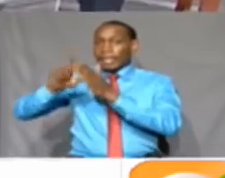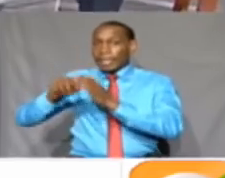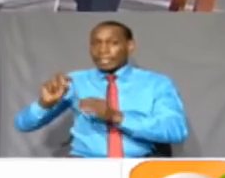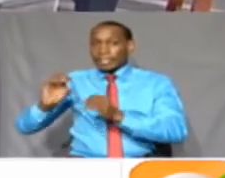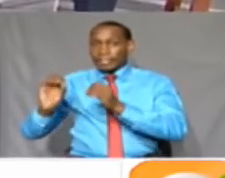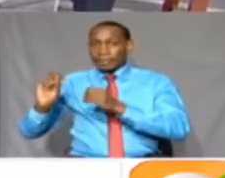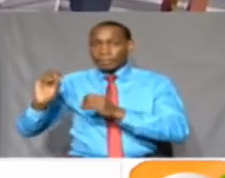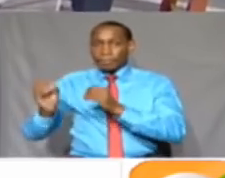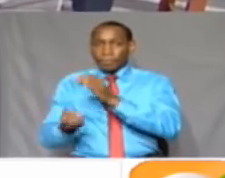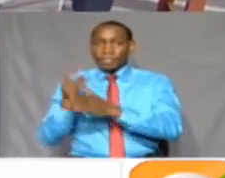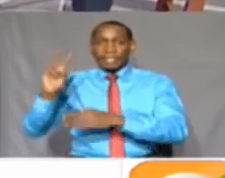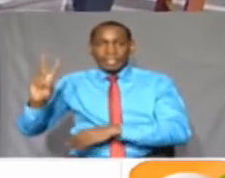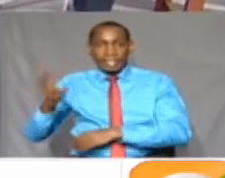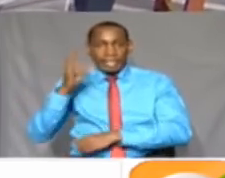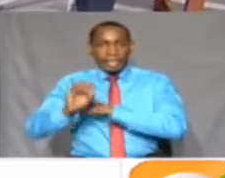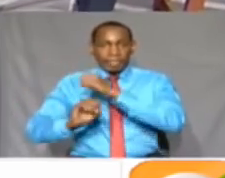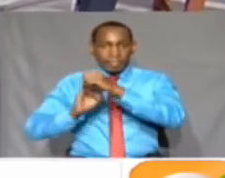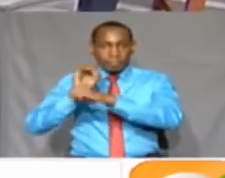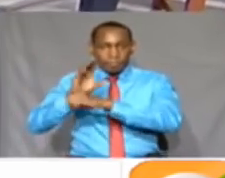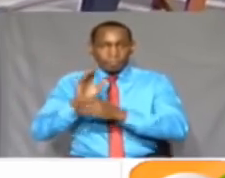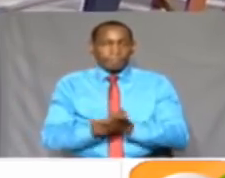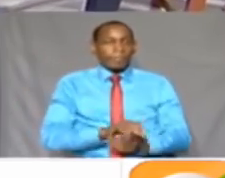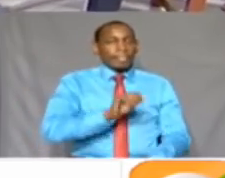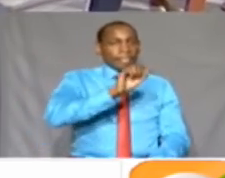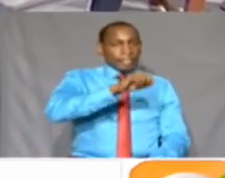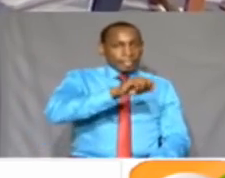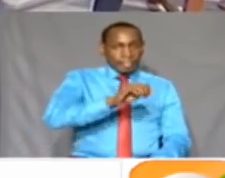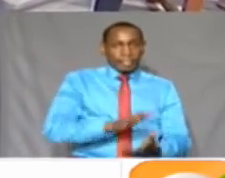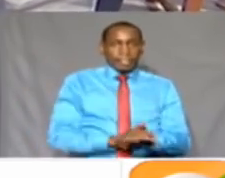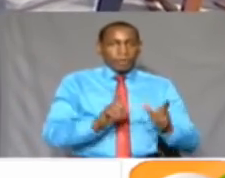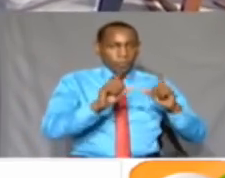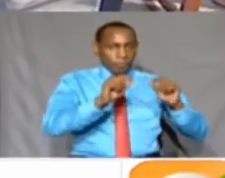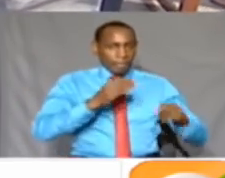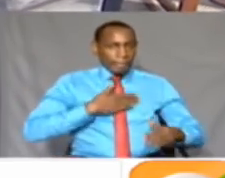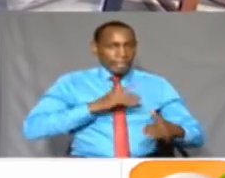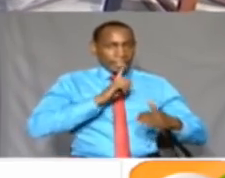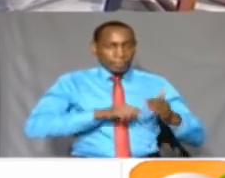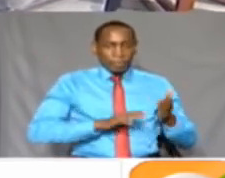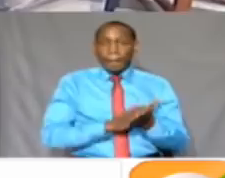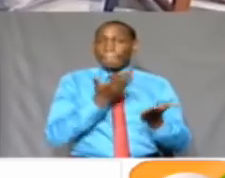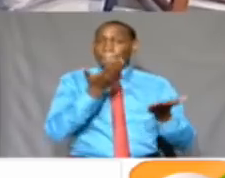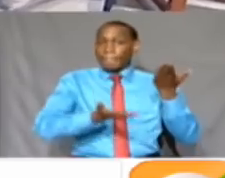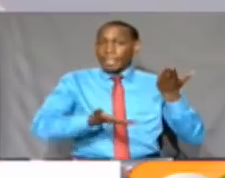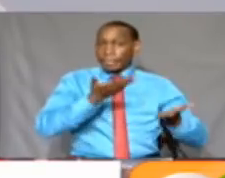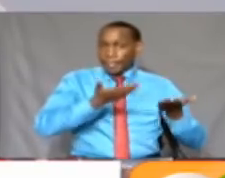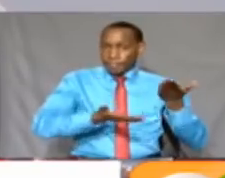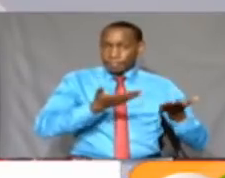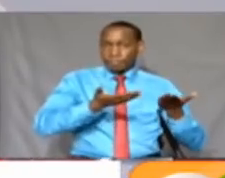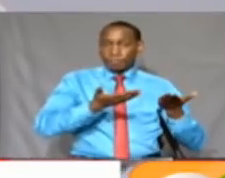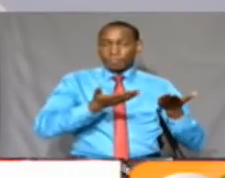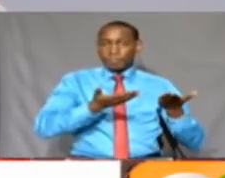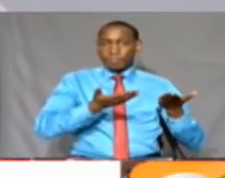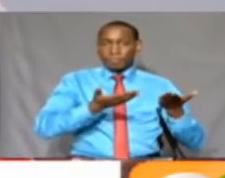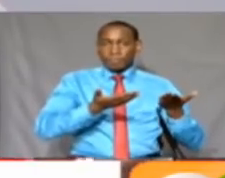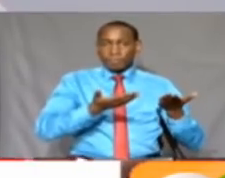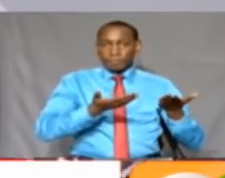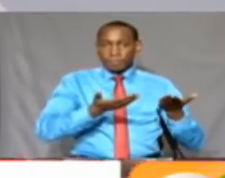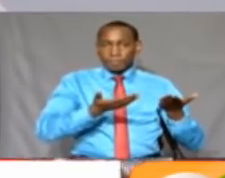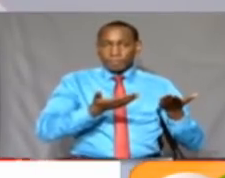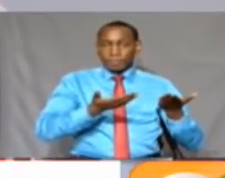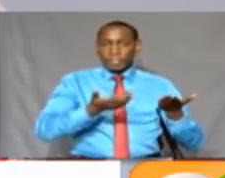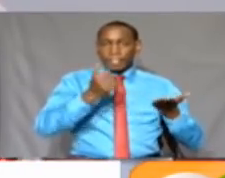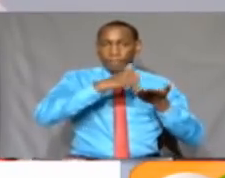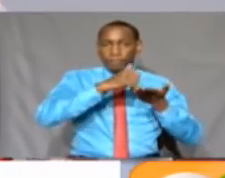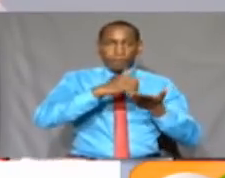second one. Yes. Yeah, but that's what I'm telling you, that there's a there may be a bit of it that may touch on